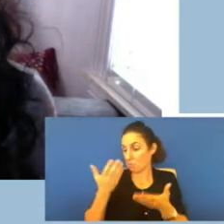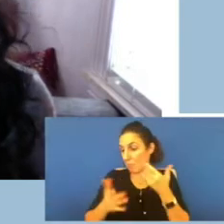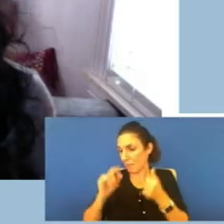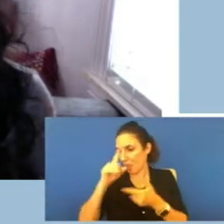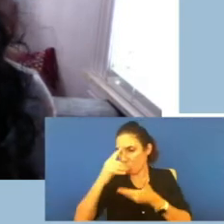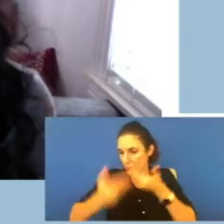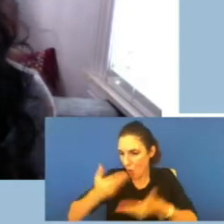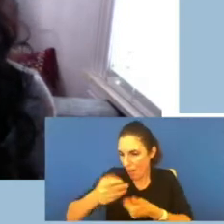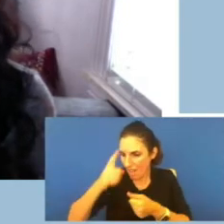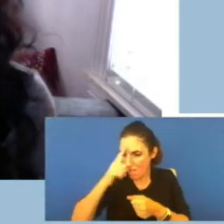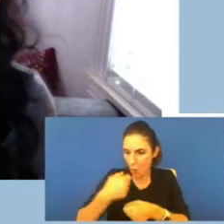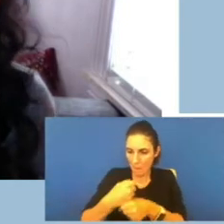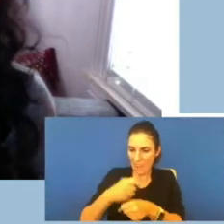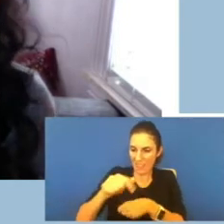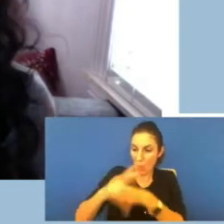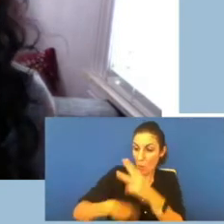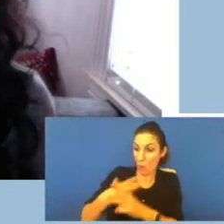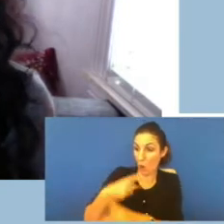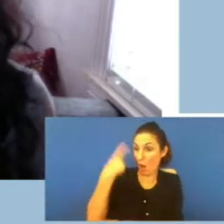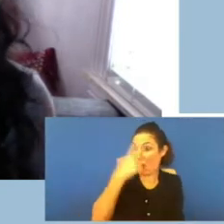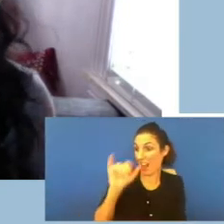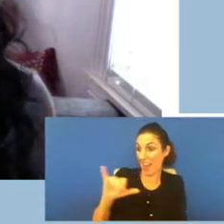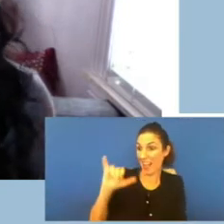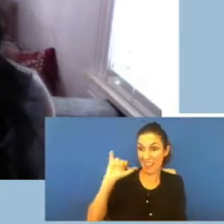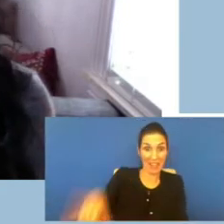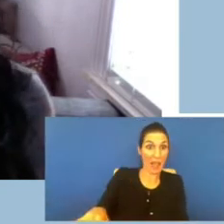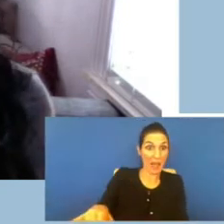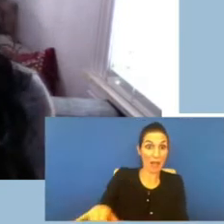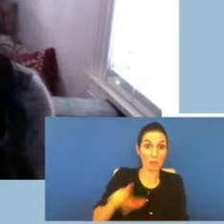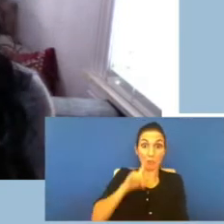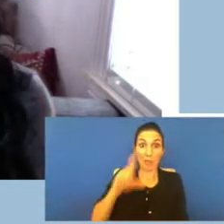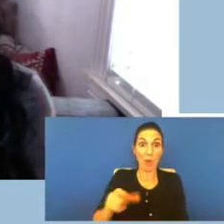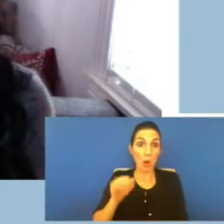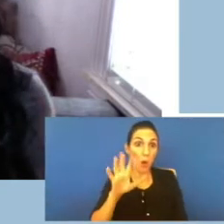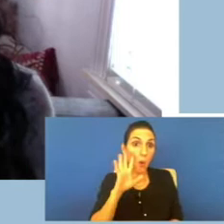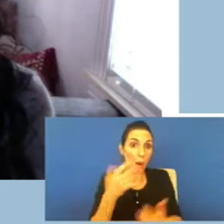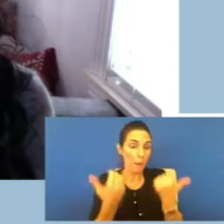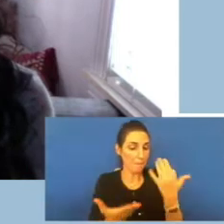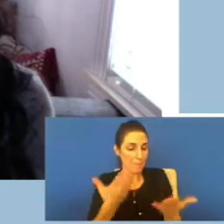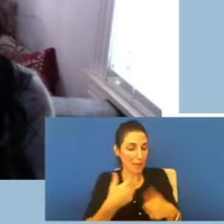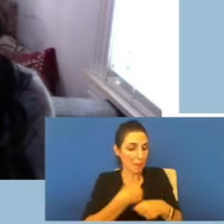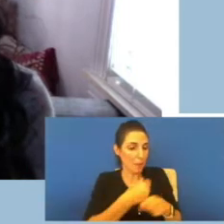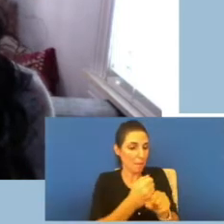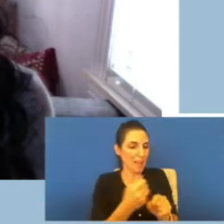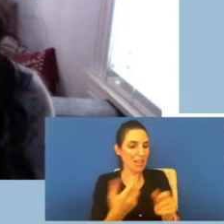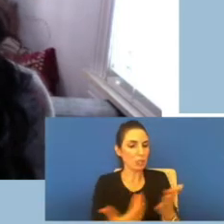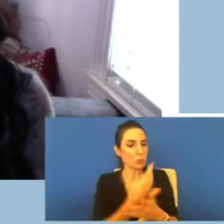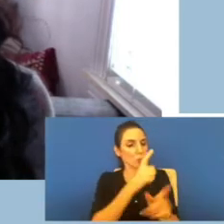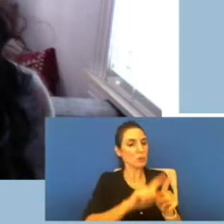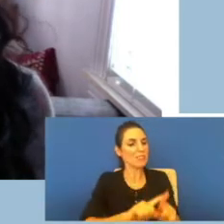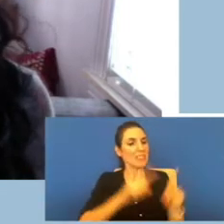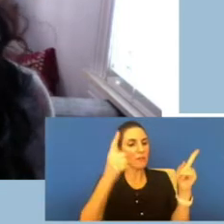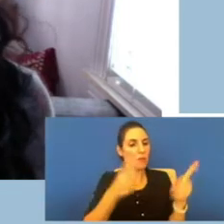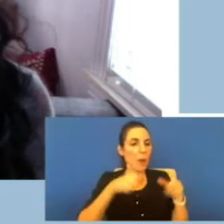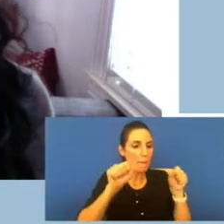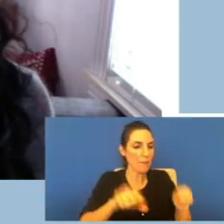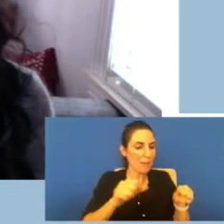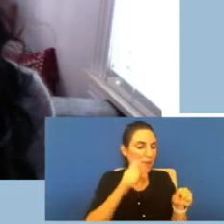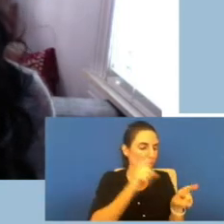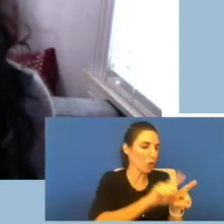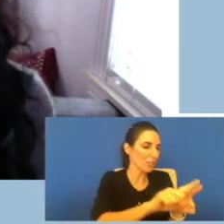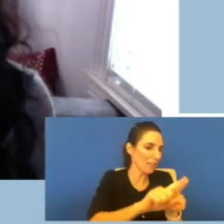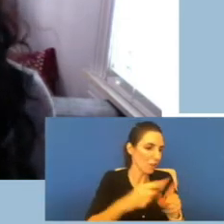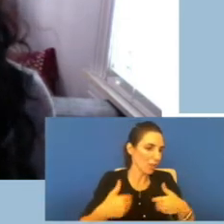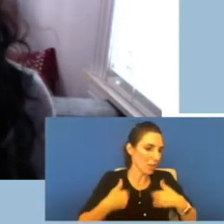world as it is or a way of creating transformative possibilities for young peoples and communities to reach for a